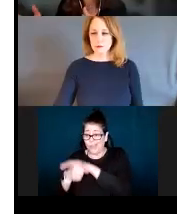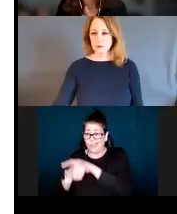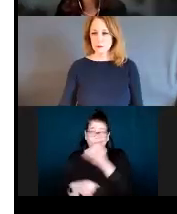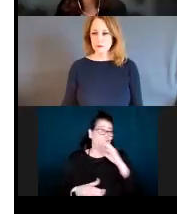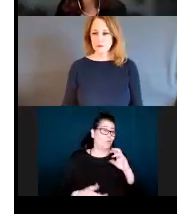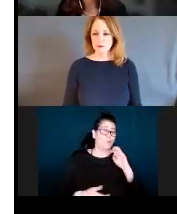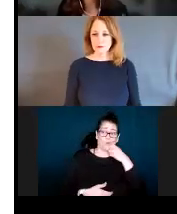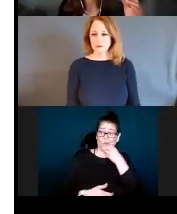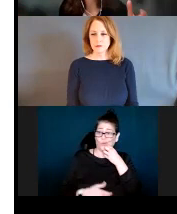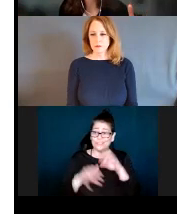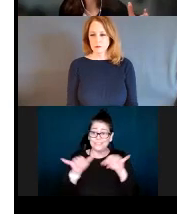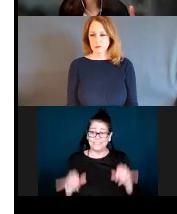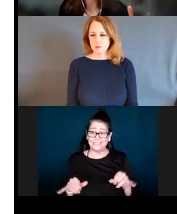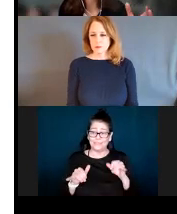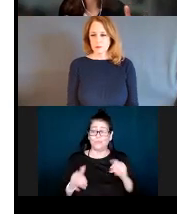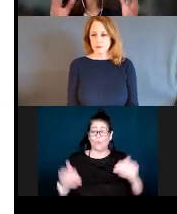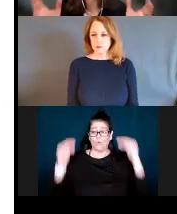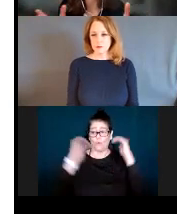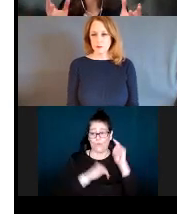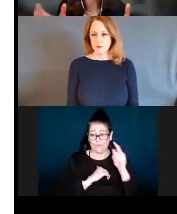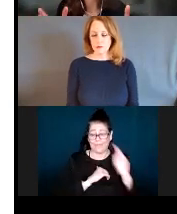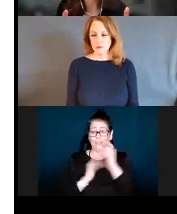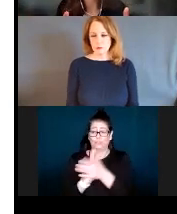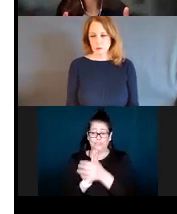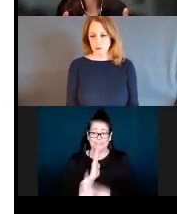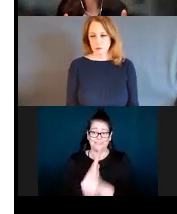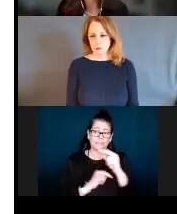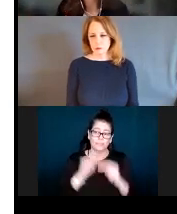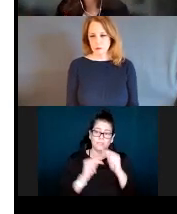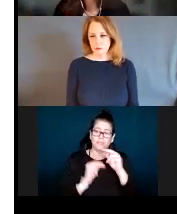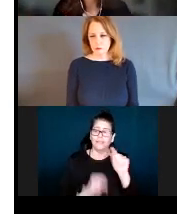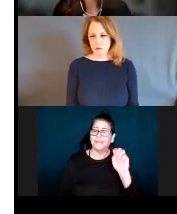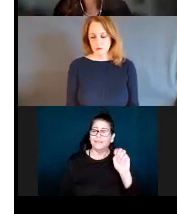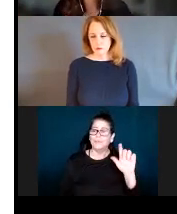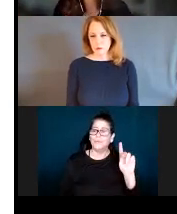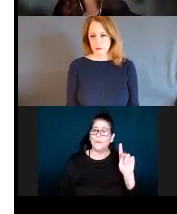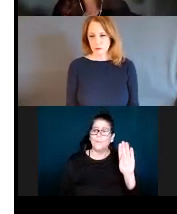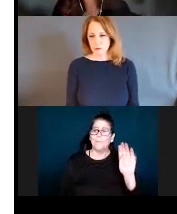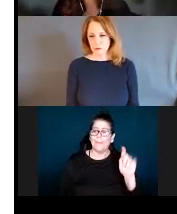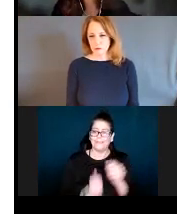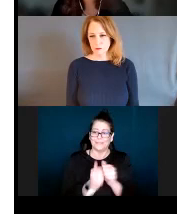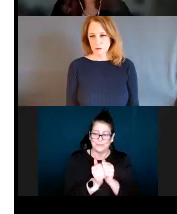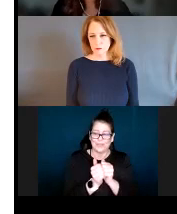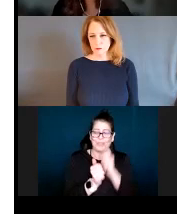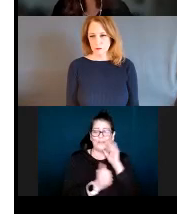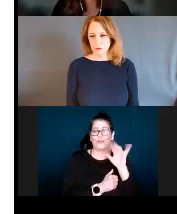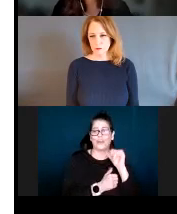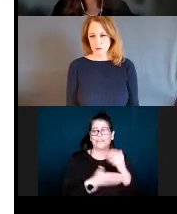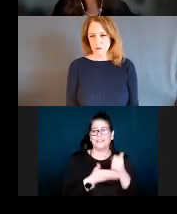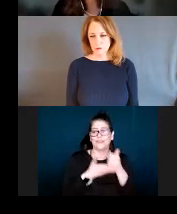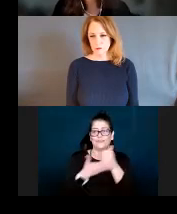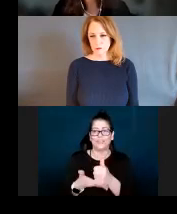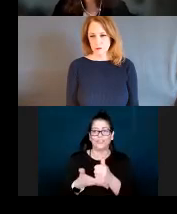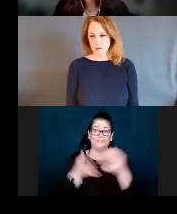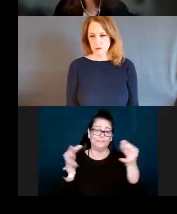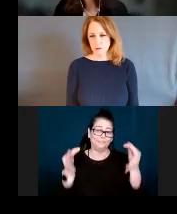overloaded later. So these skills you're basically building this toolbox with them. in crisis intervention. Next